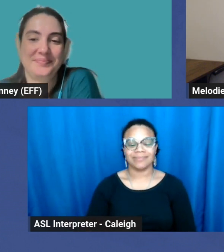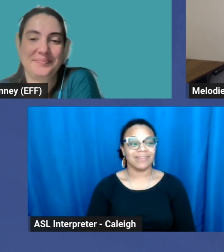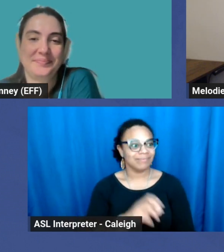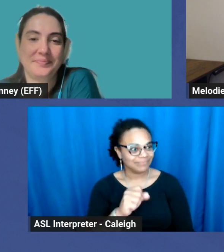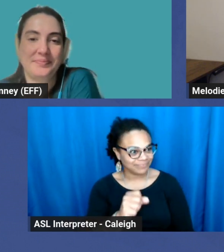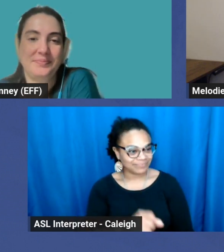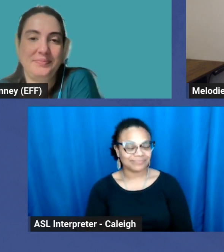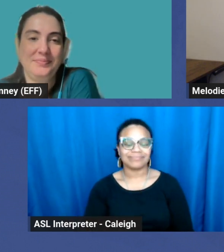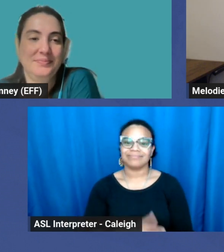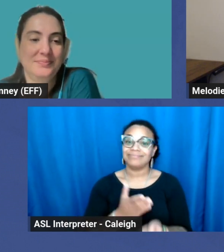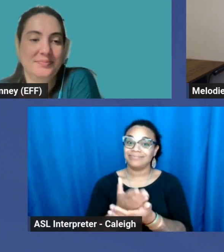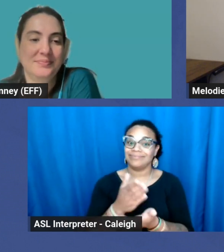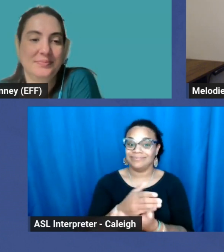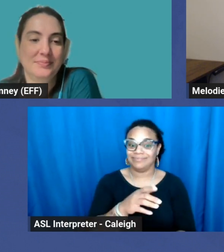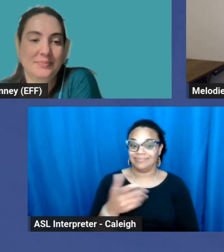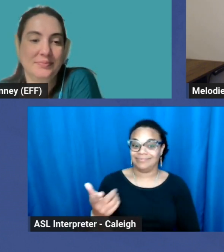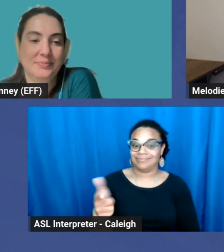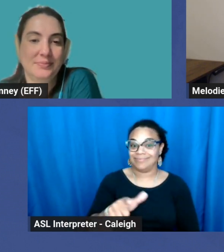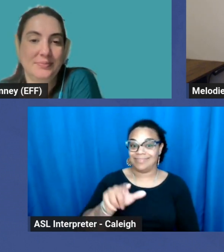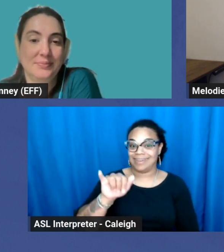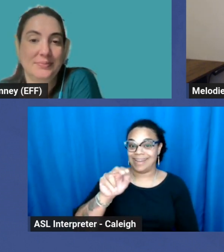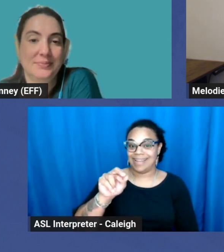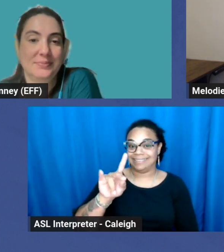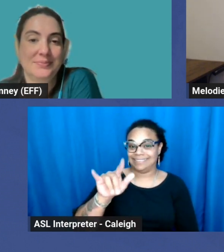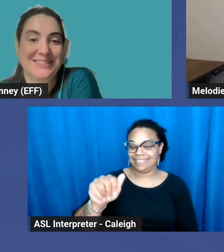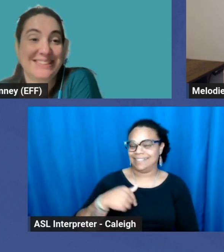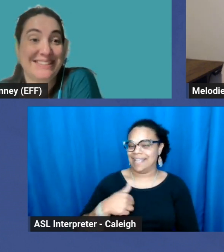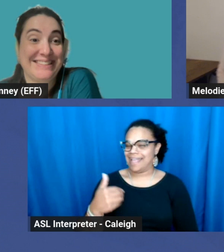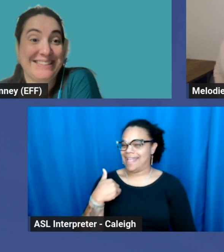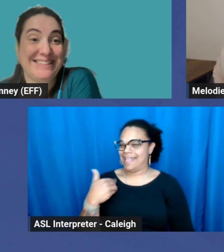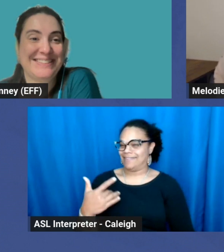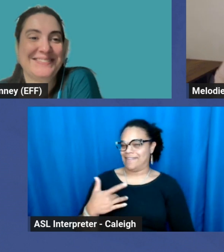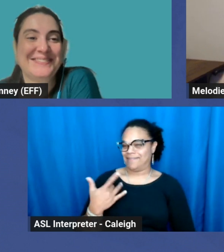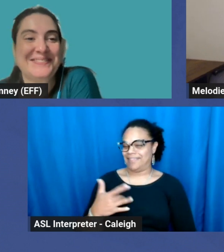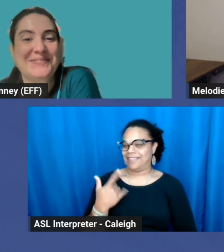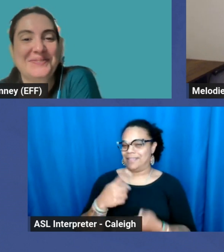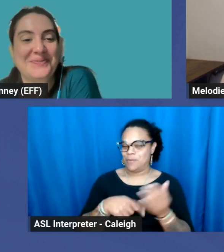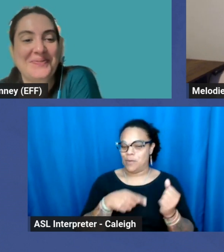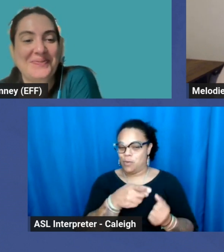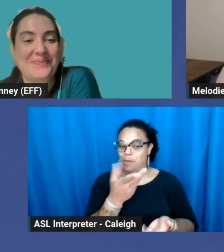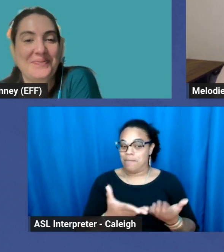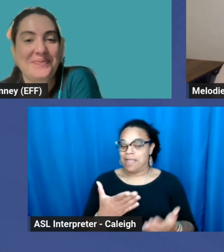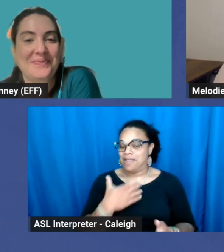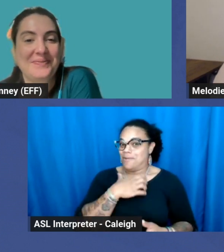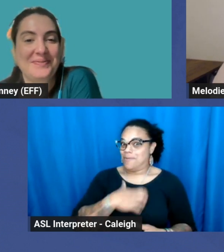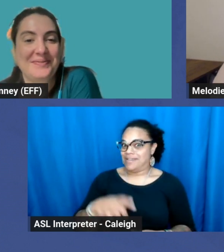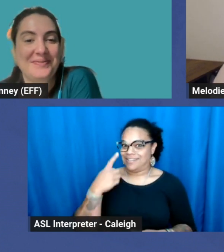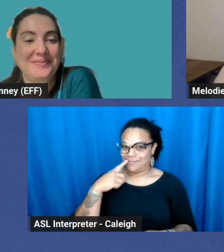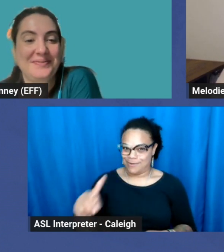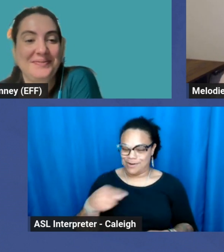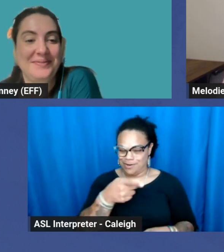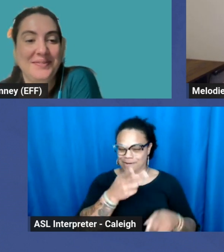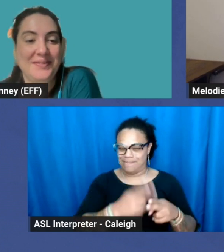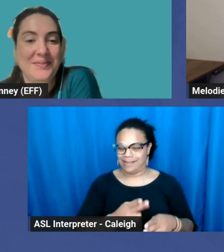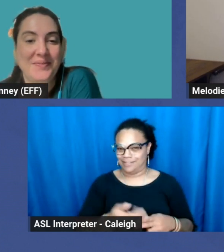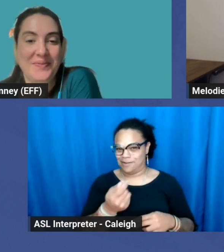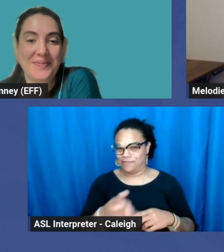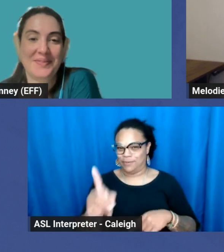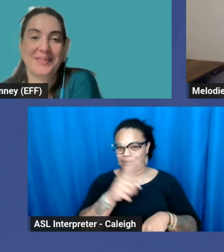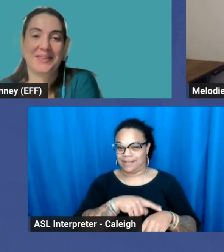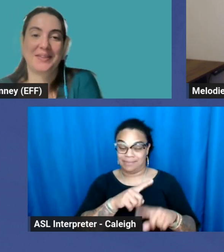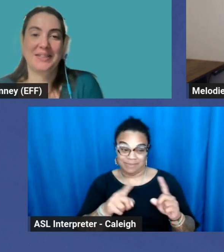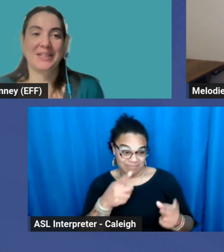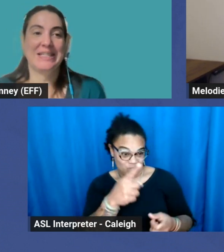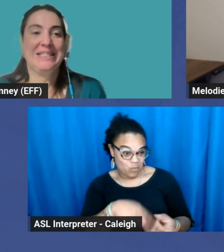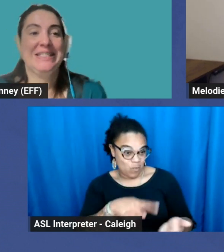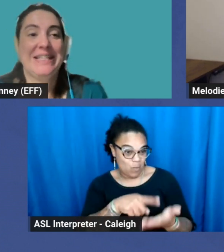Absolutely. All right, Indy, I have a feeling about one thing that might be on your wish list that you mentioned a few times, but what would you say? What would you like our